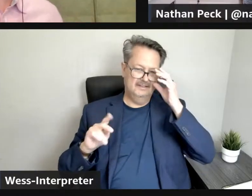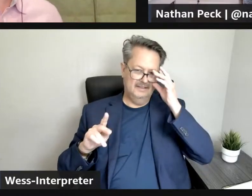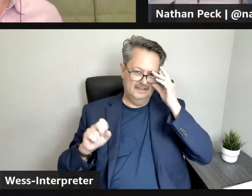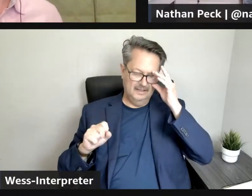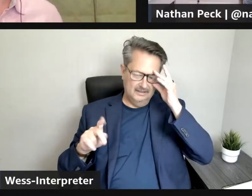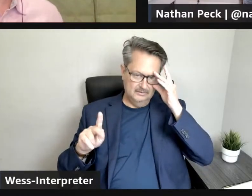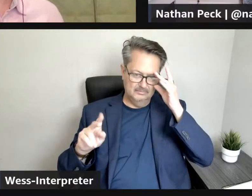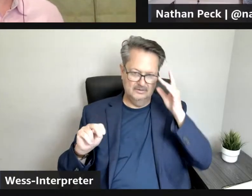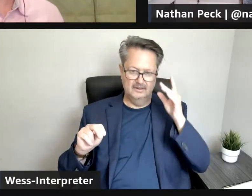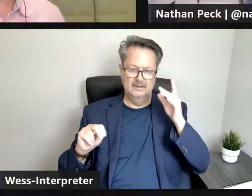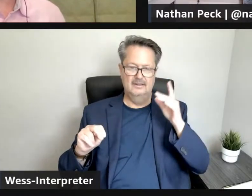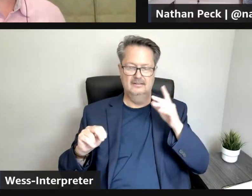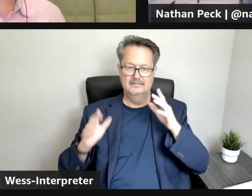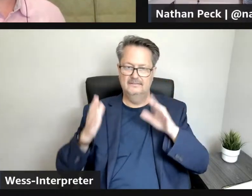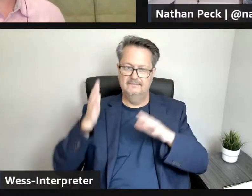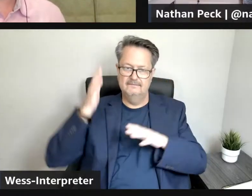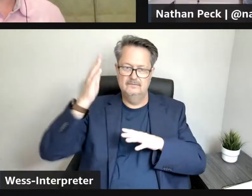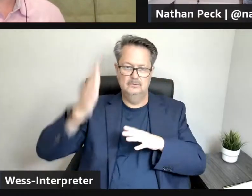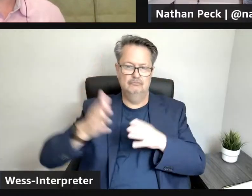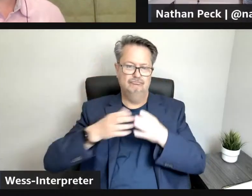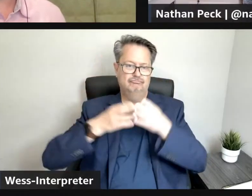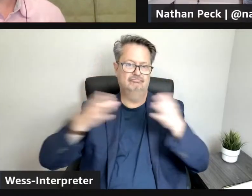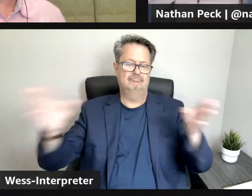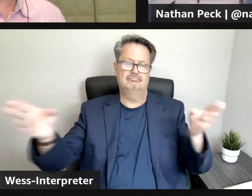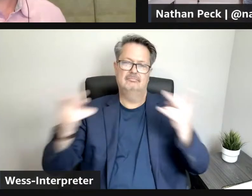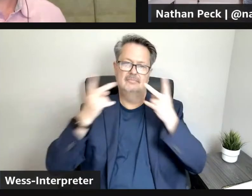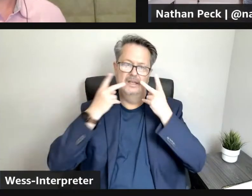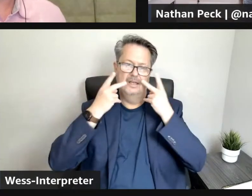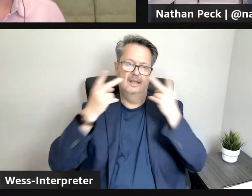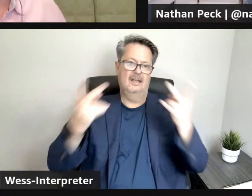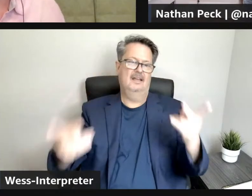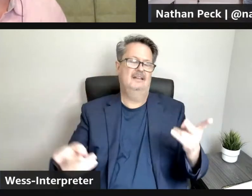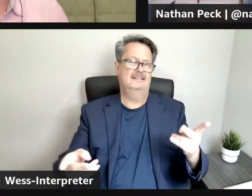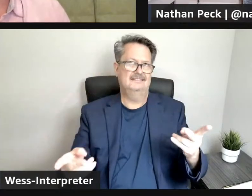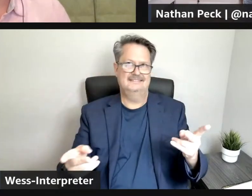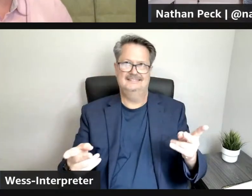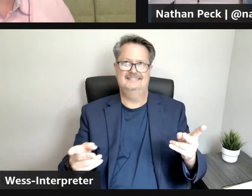general. I really see bright